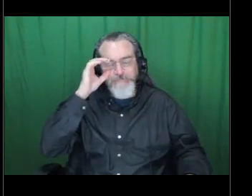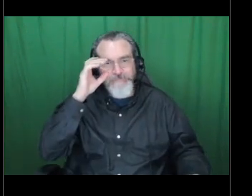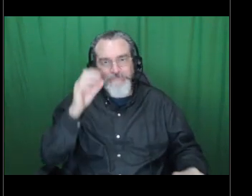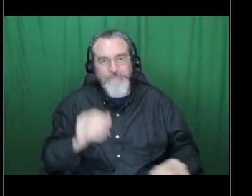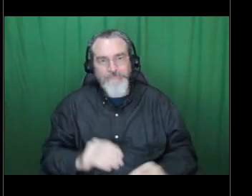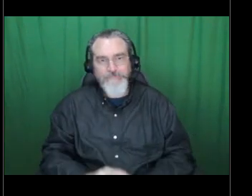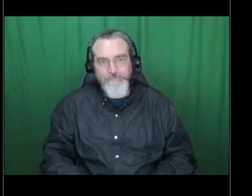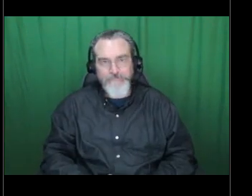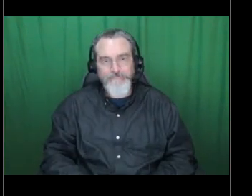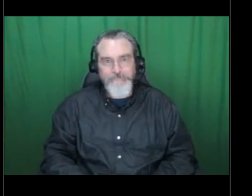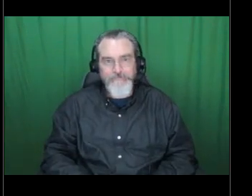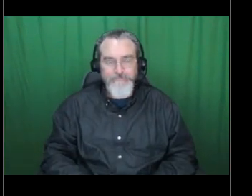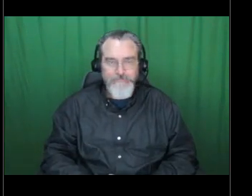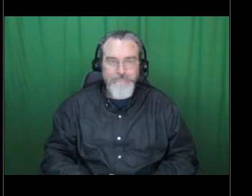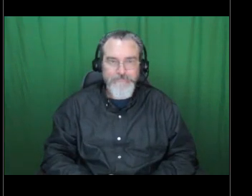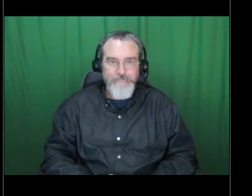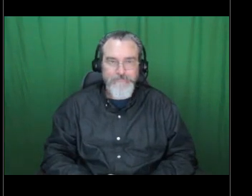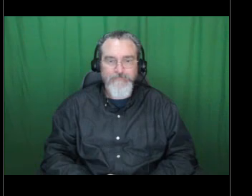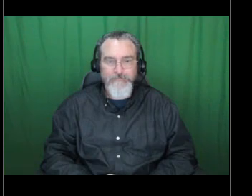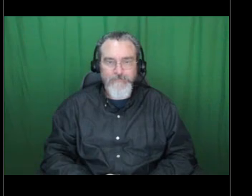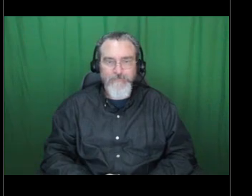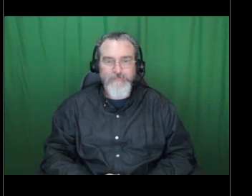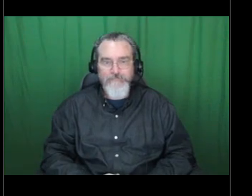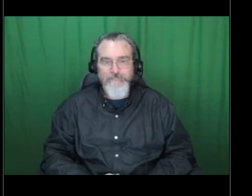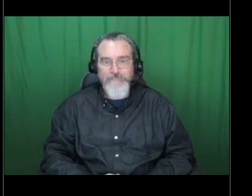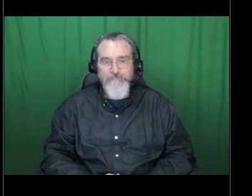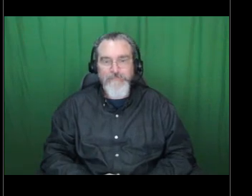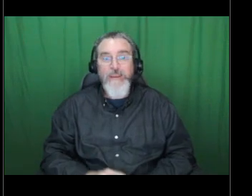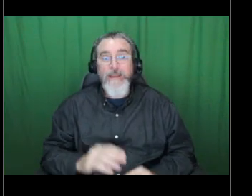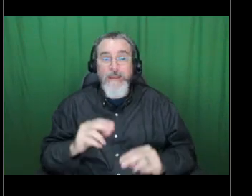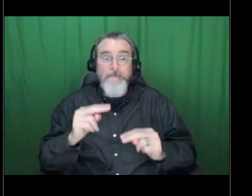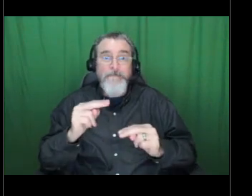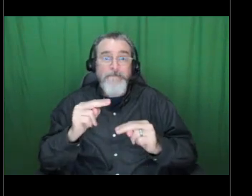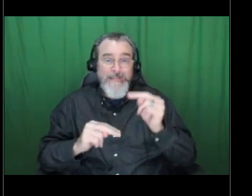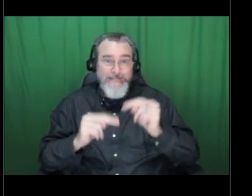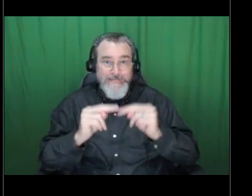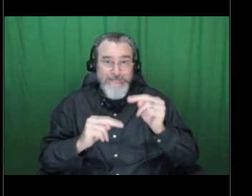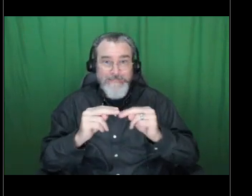Buildings with ground floors over shops or garages.